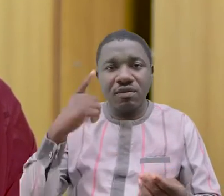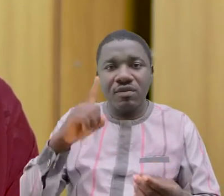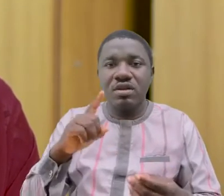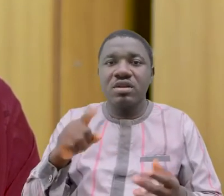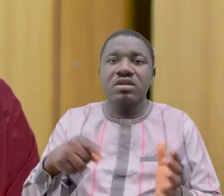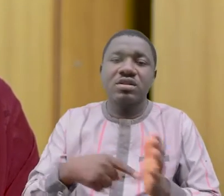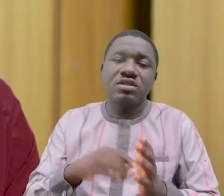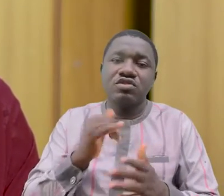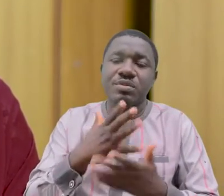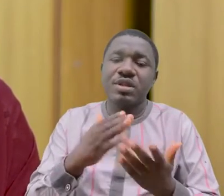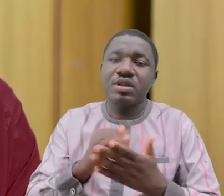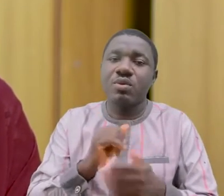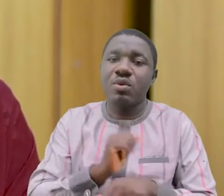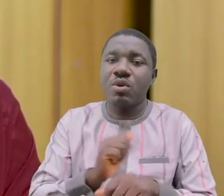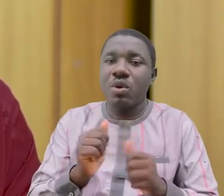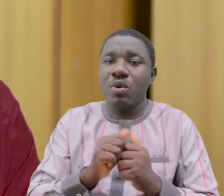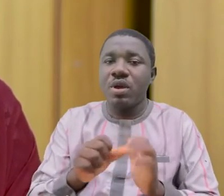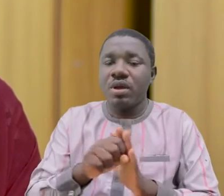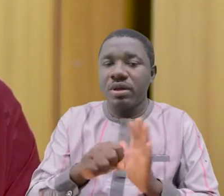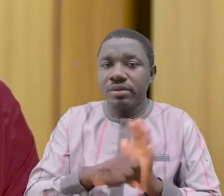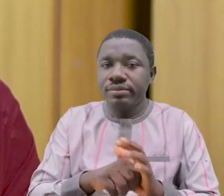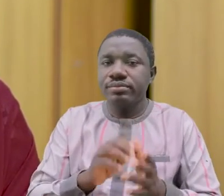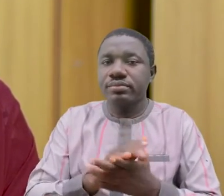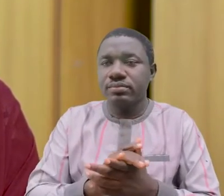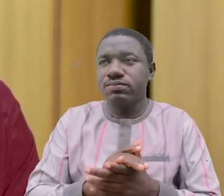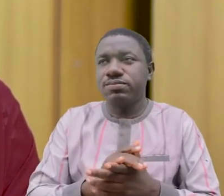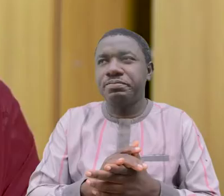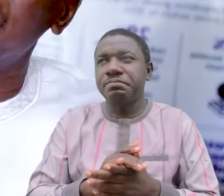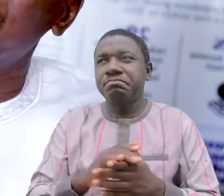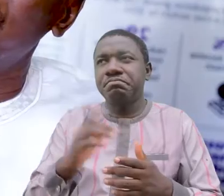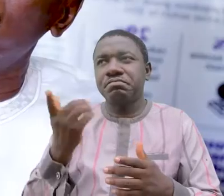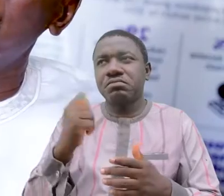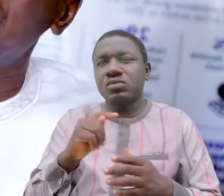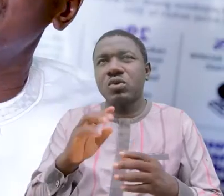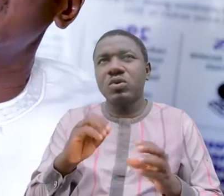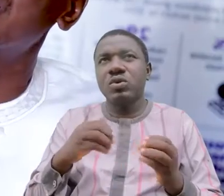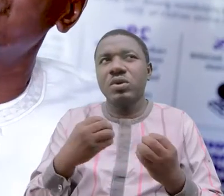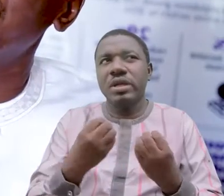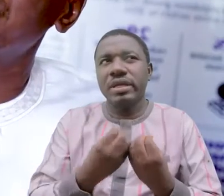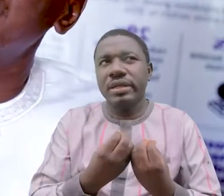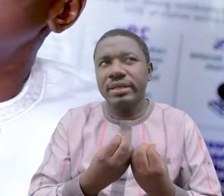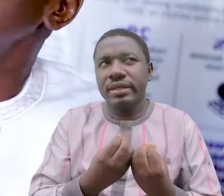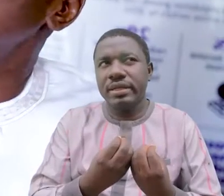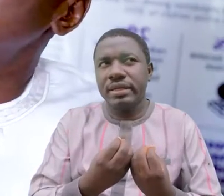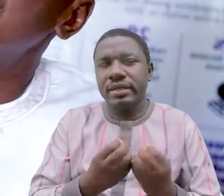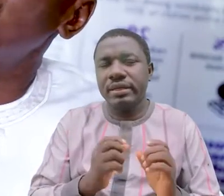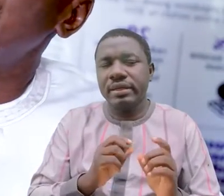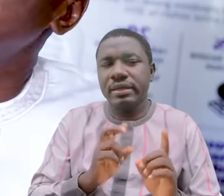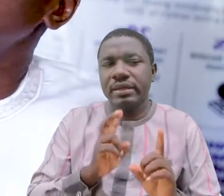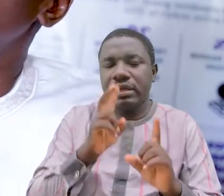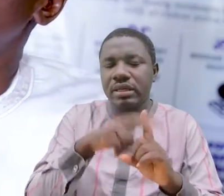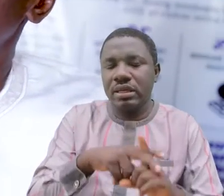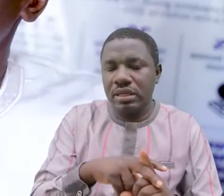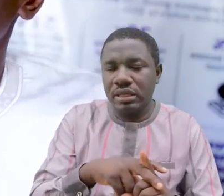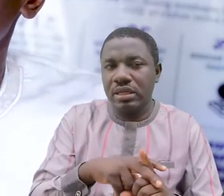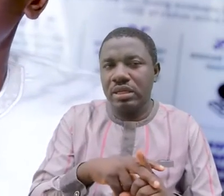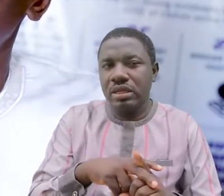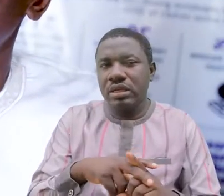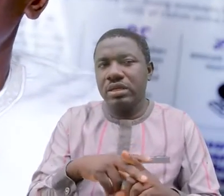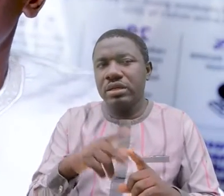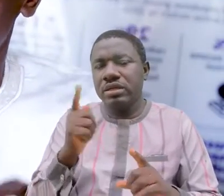forward, which is something that we're working with the state. Those agencies, implemented agencies, we have been